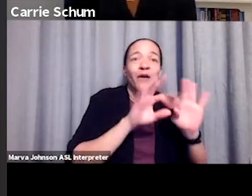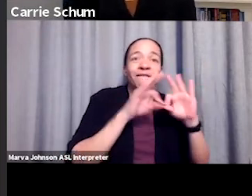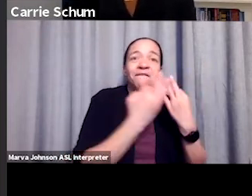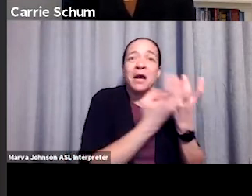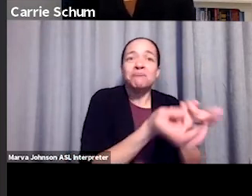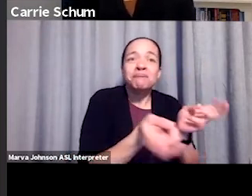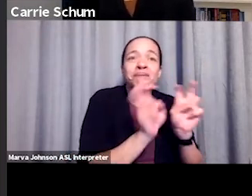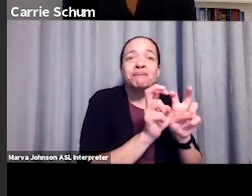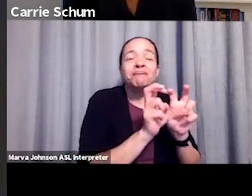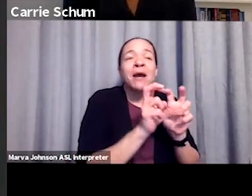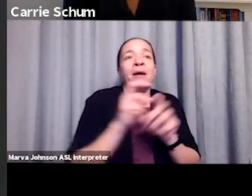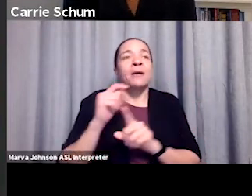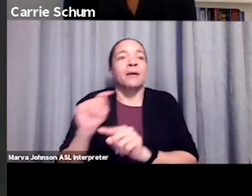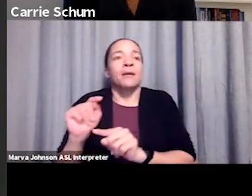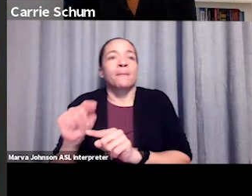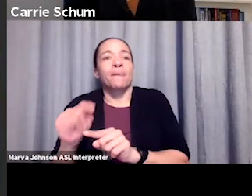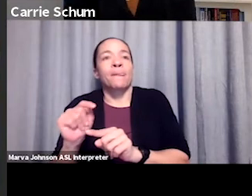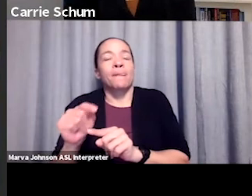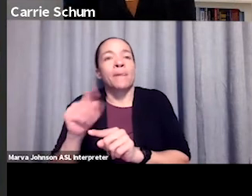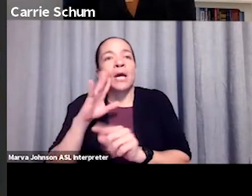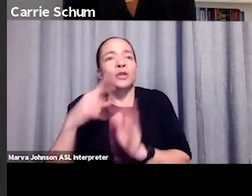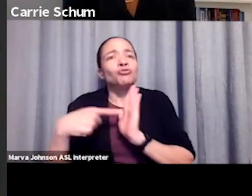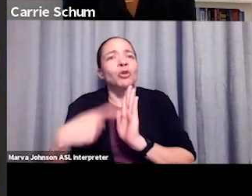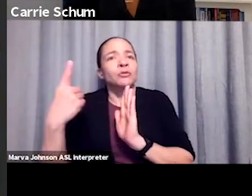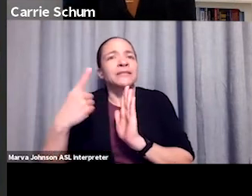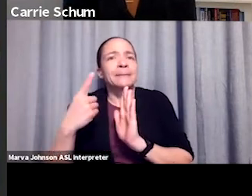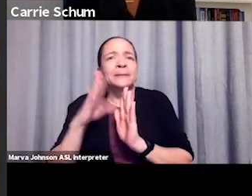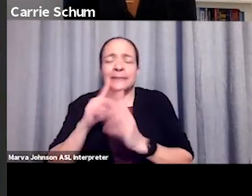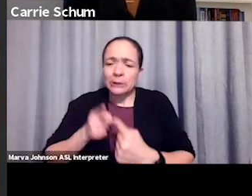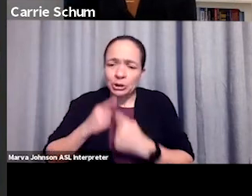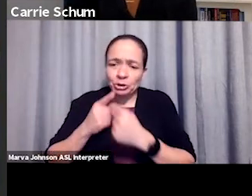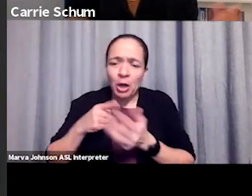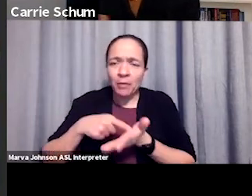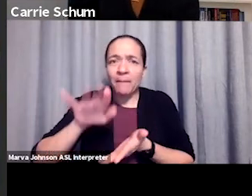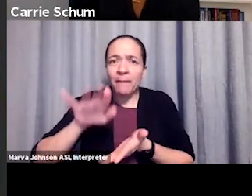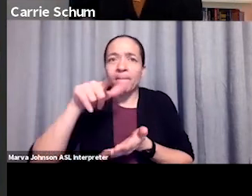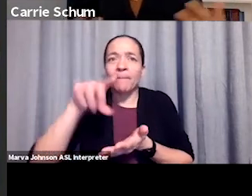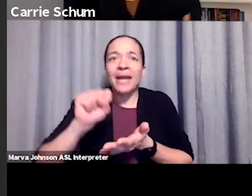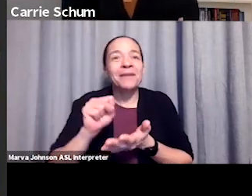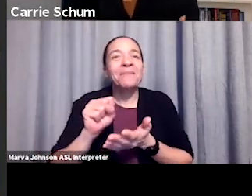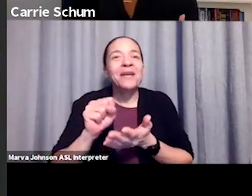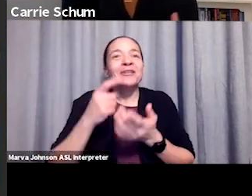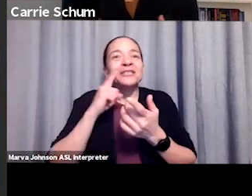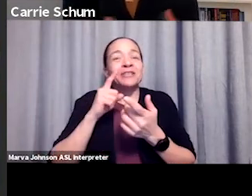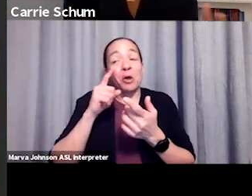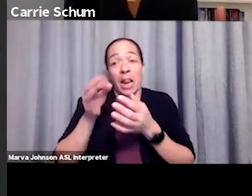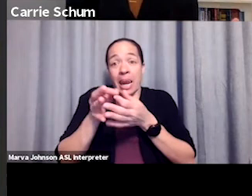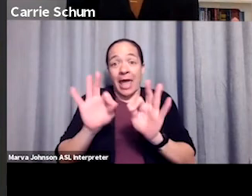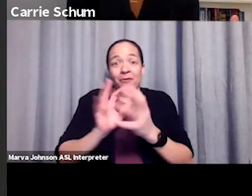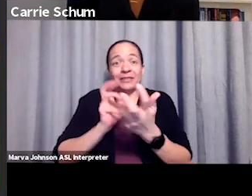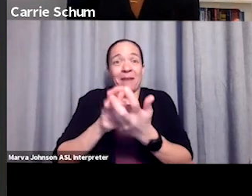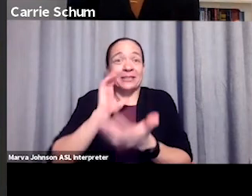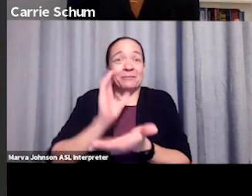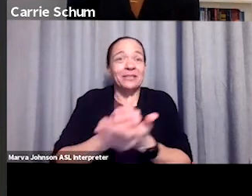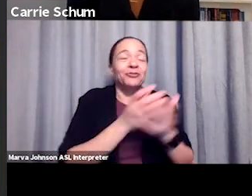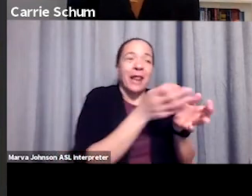then with your God and country, you're showing someone who's sort of wrestling with their paying their bills. So again, matching the language with the image. These are clearly